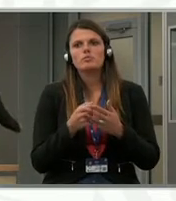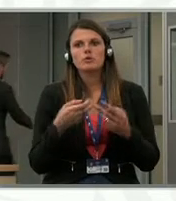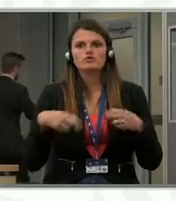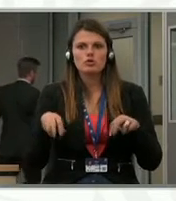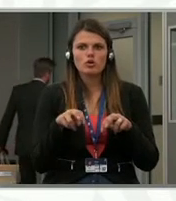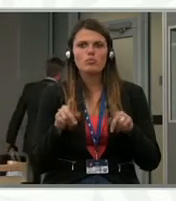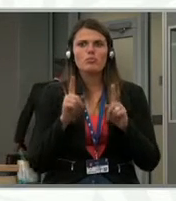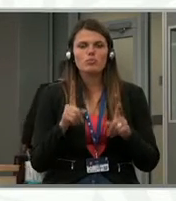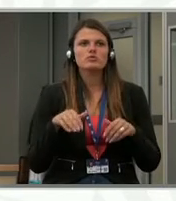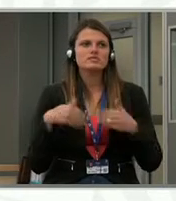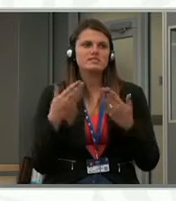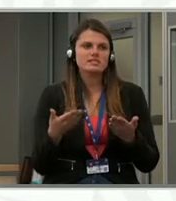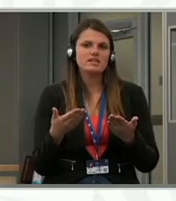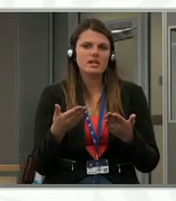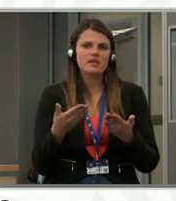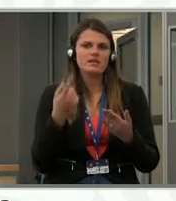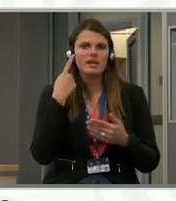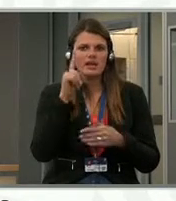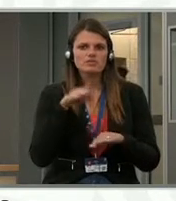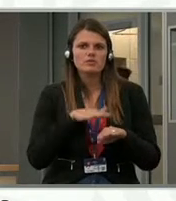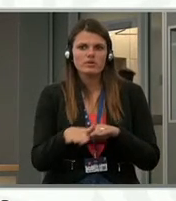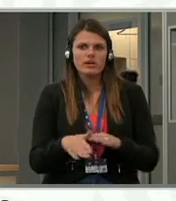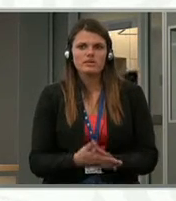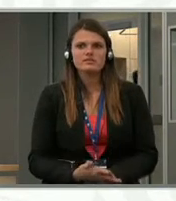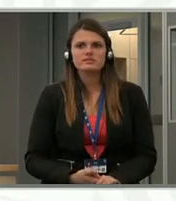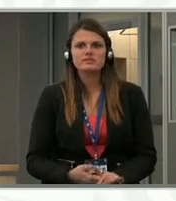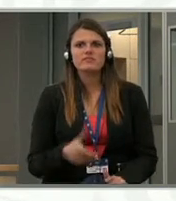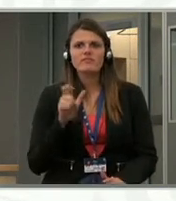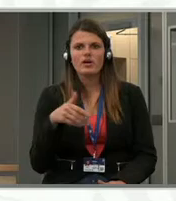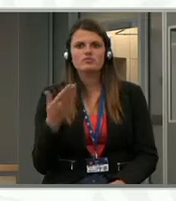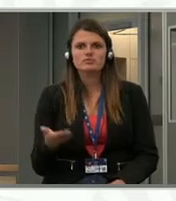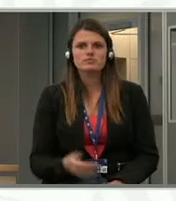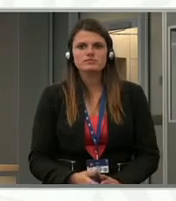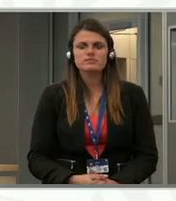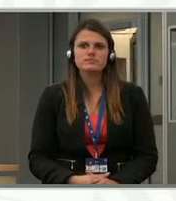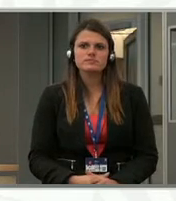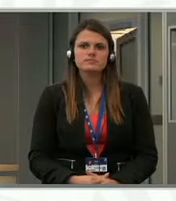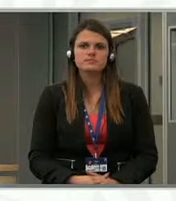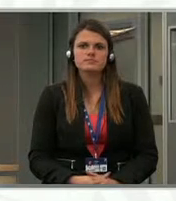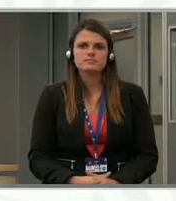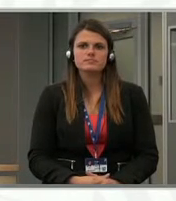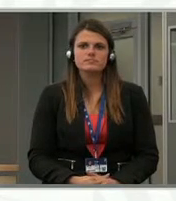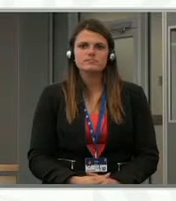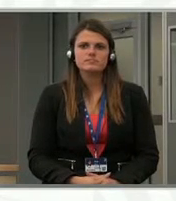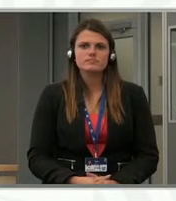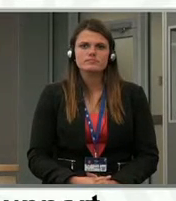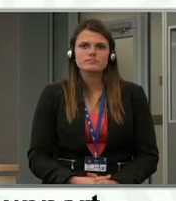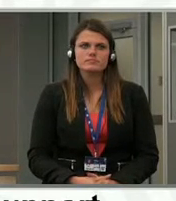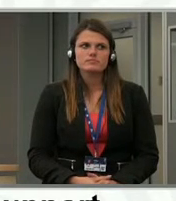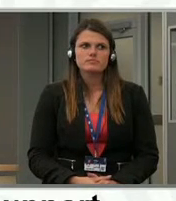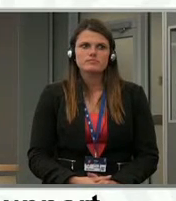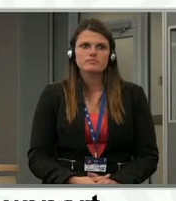European Parliament. He will tell us about what will be the support for realization of